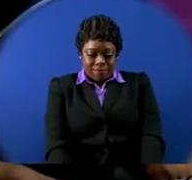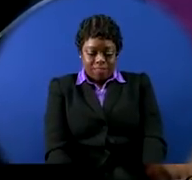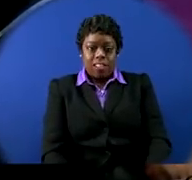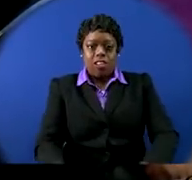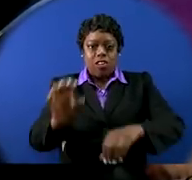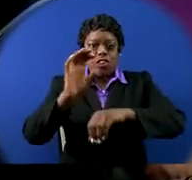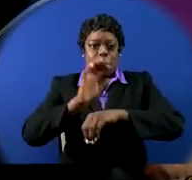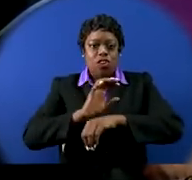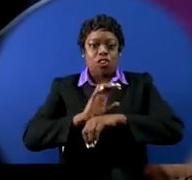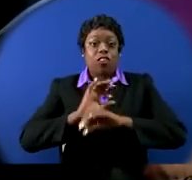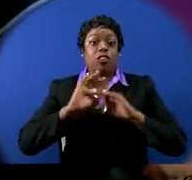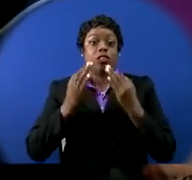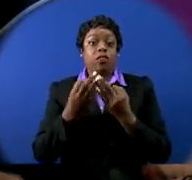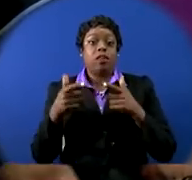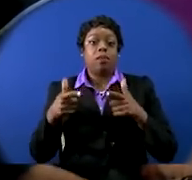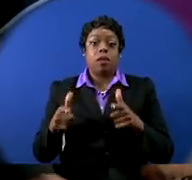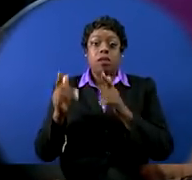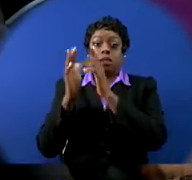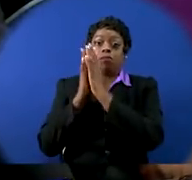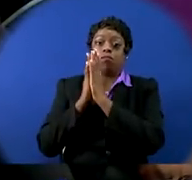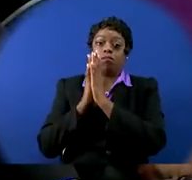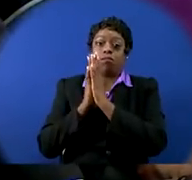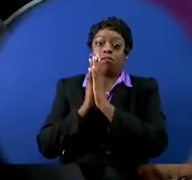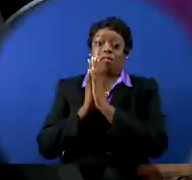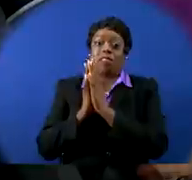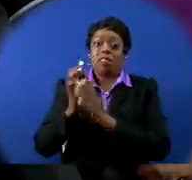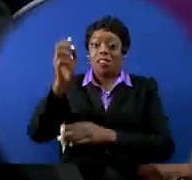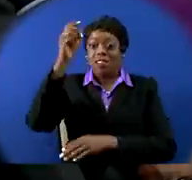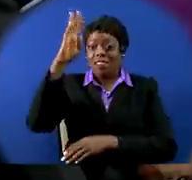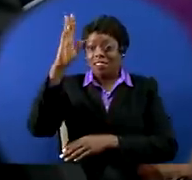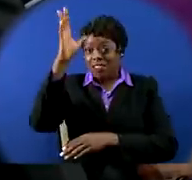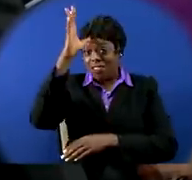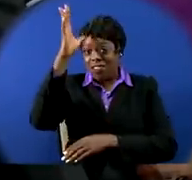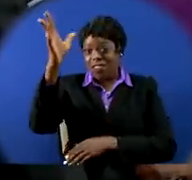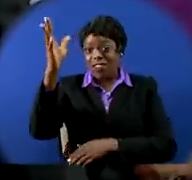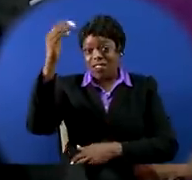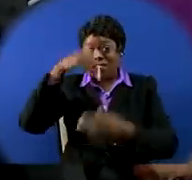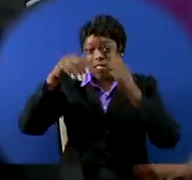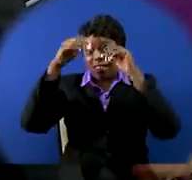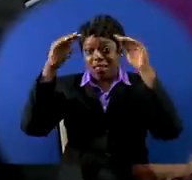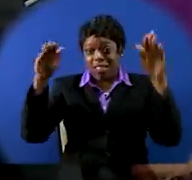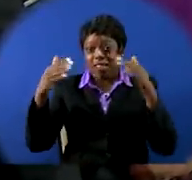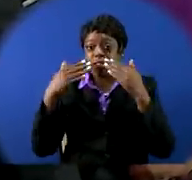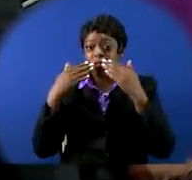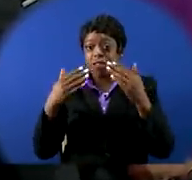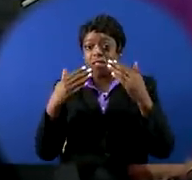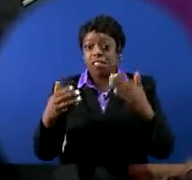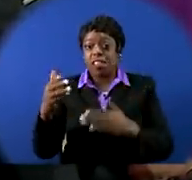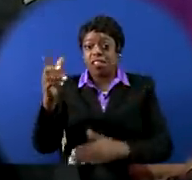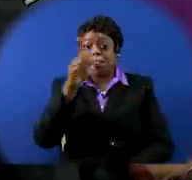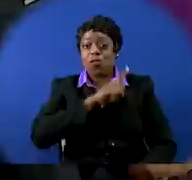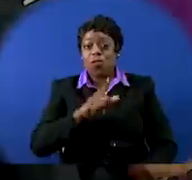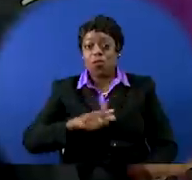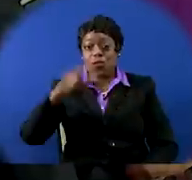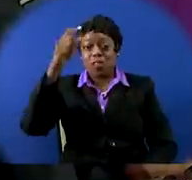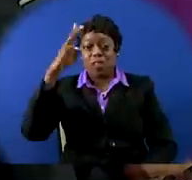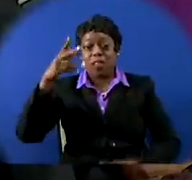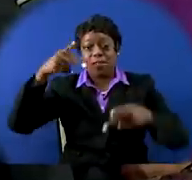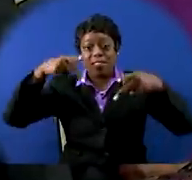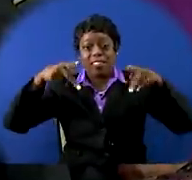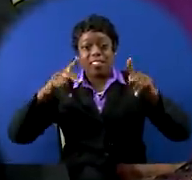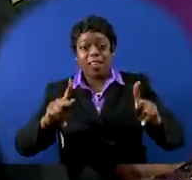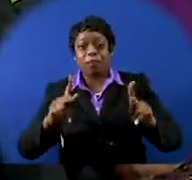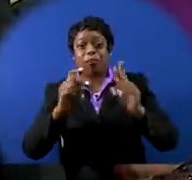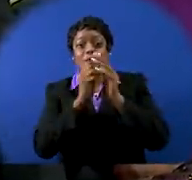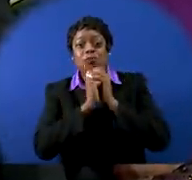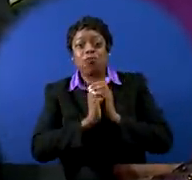Church family, let us pray. God, our Father in heaven, we thank you, Lord God, for this opportunity today to